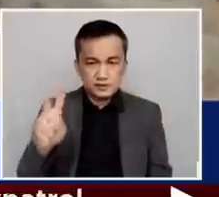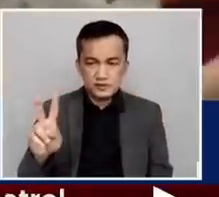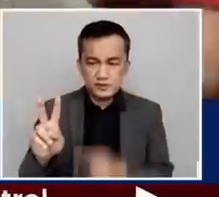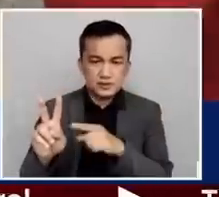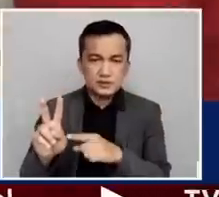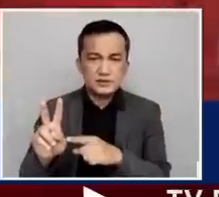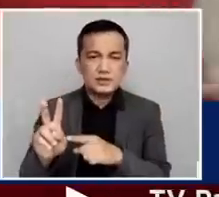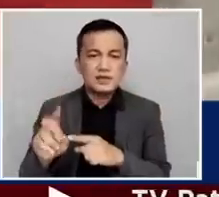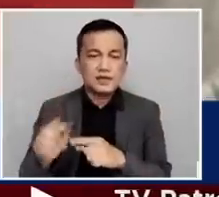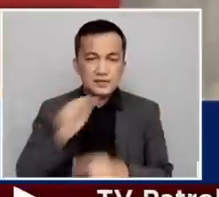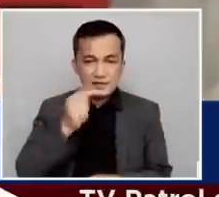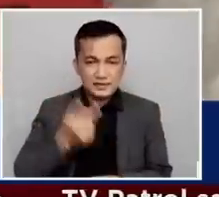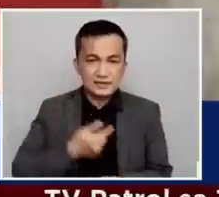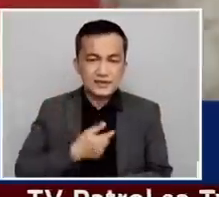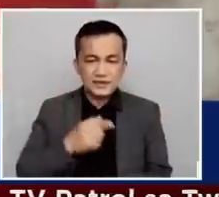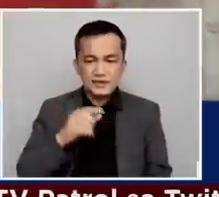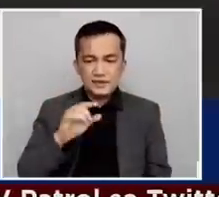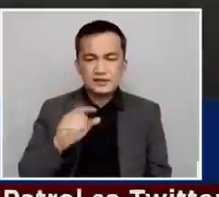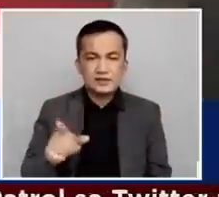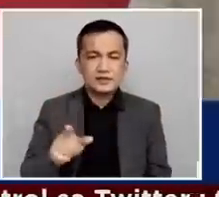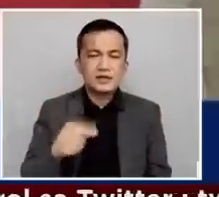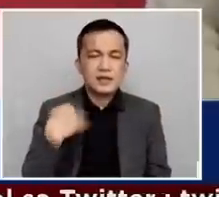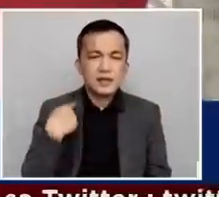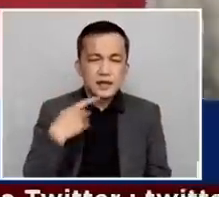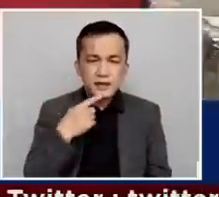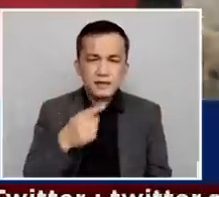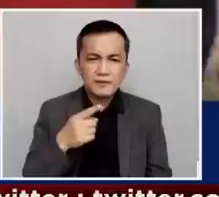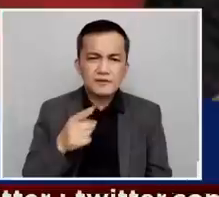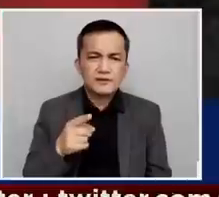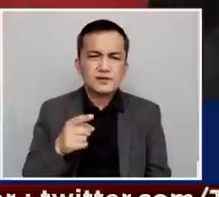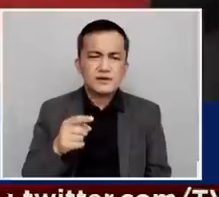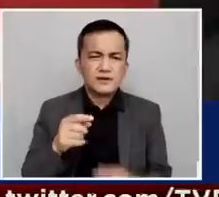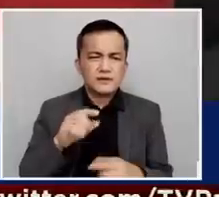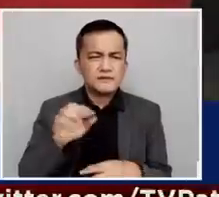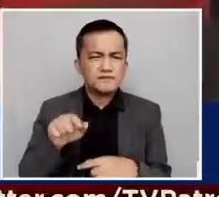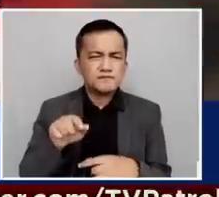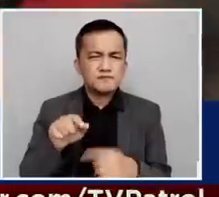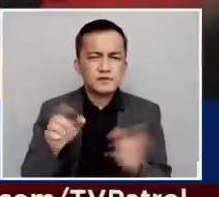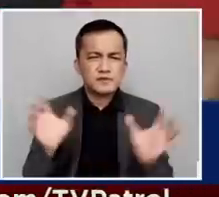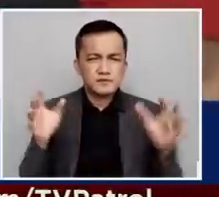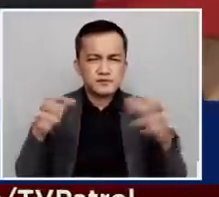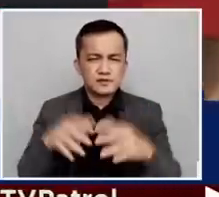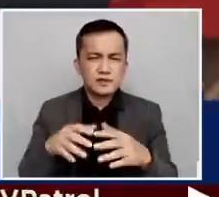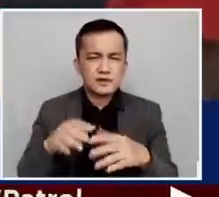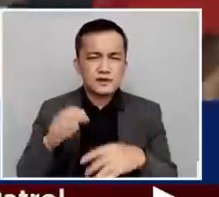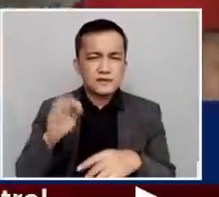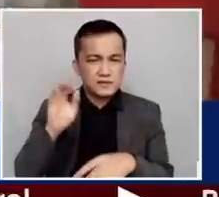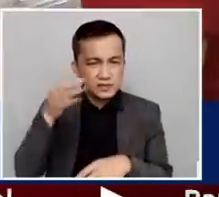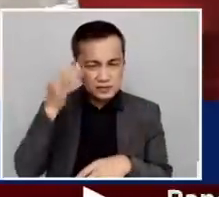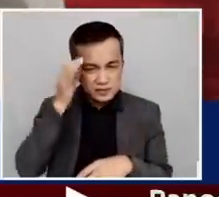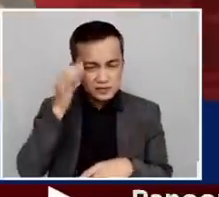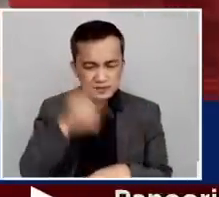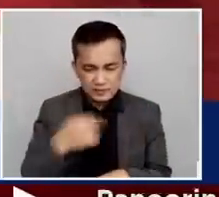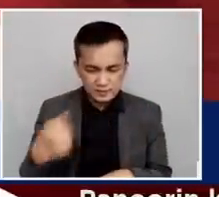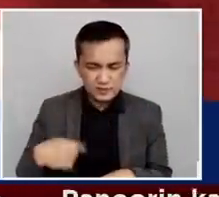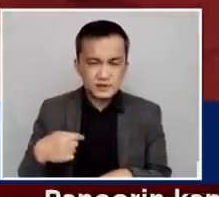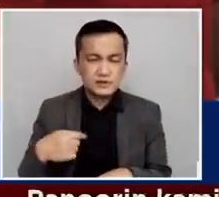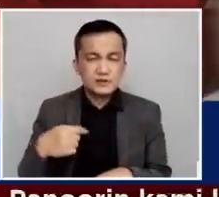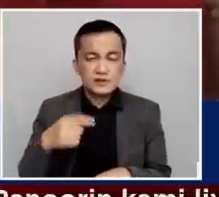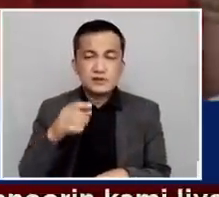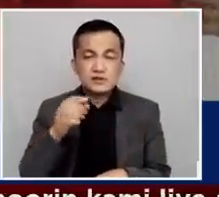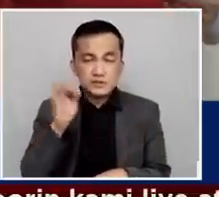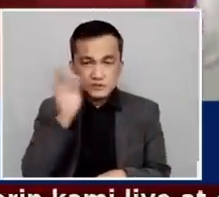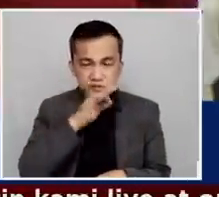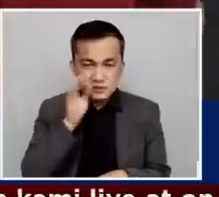panauhing pandangal sa biennial convention ng Federation of the Filipino-Chinese Chambers of Commerce and Industry Incorporated